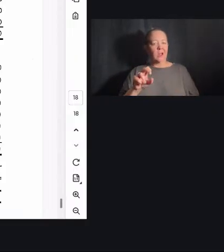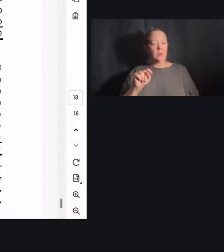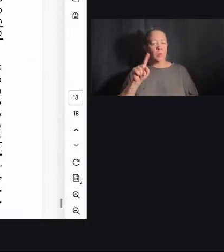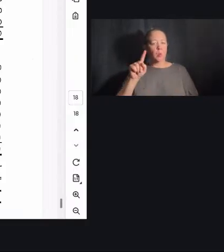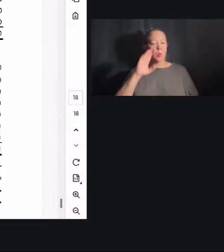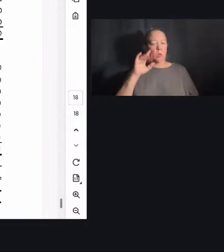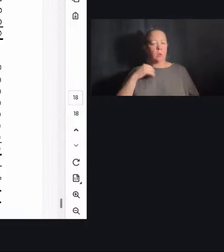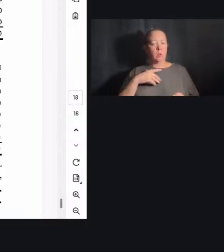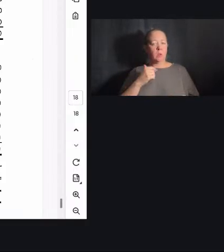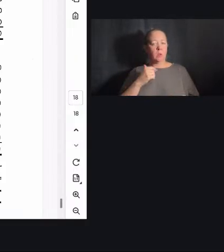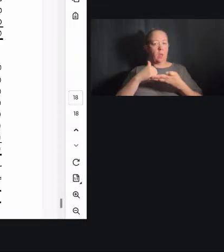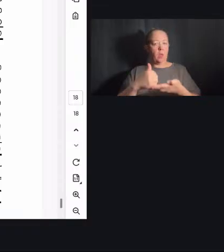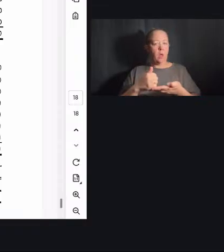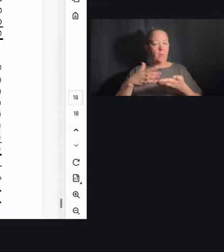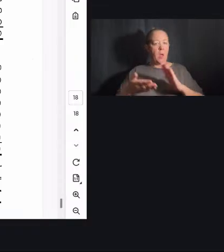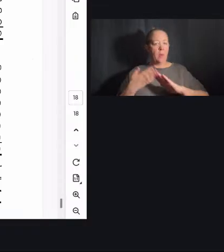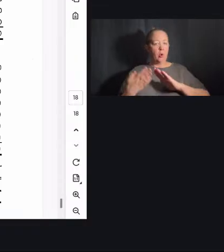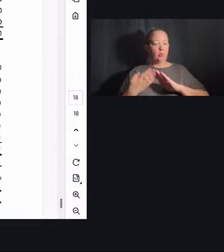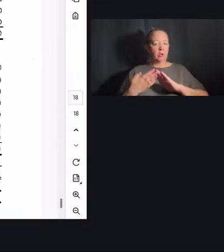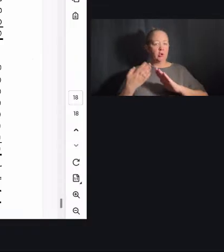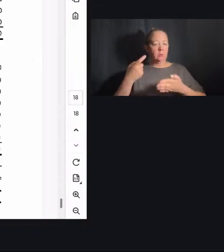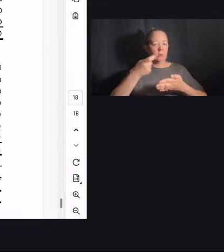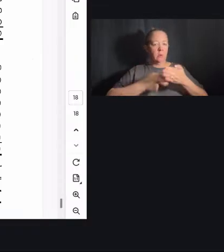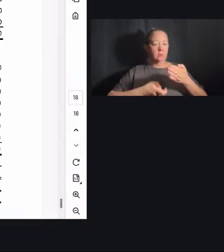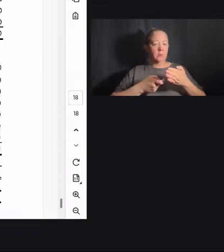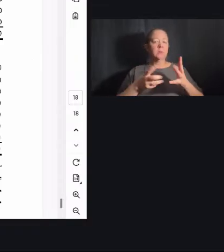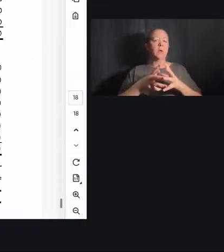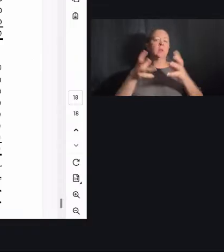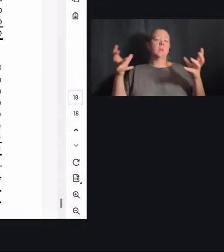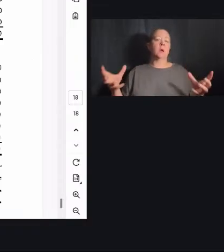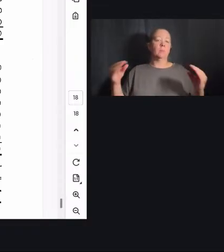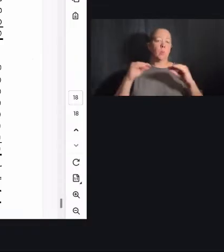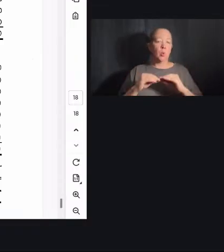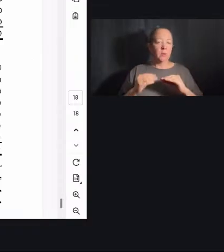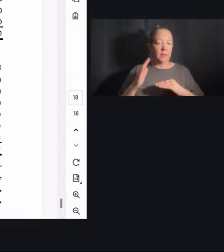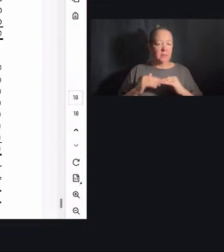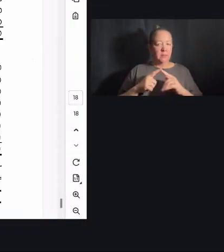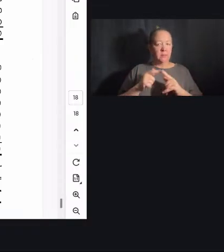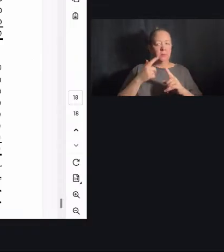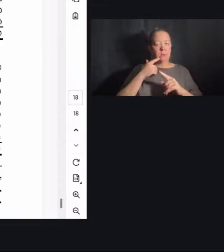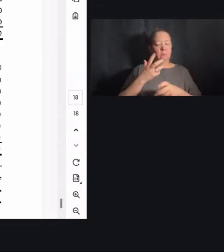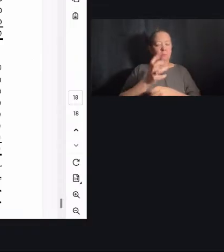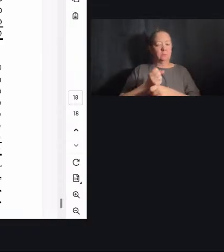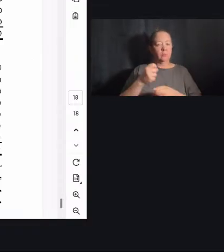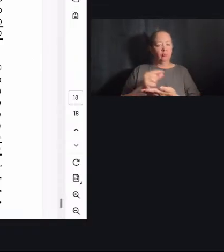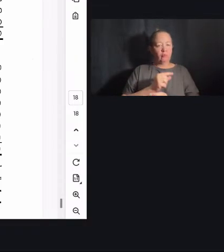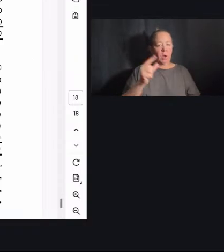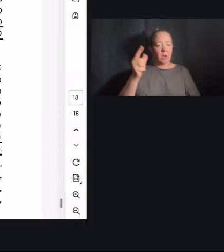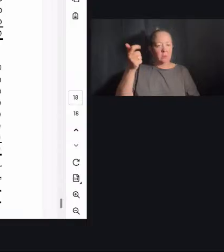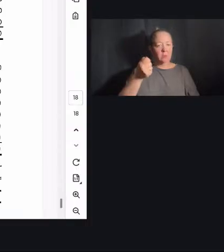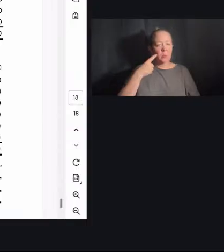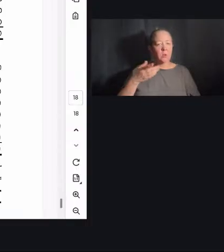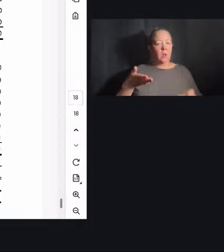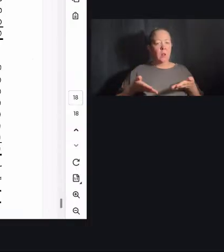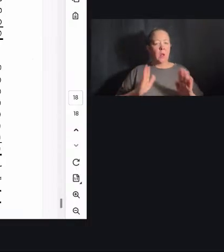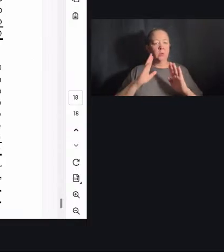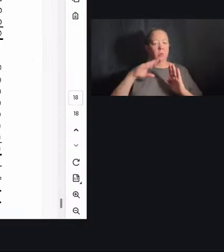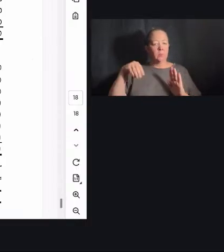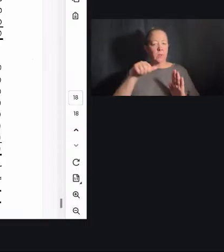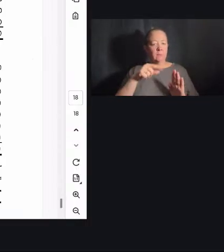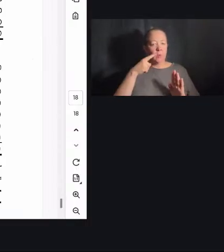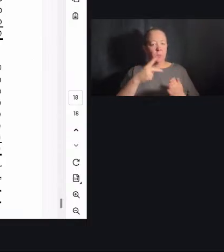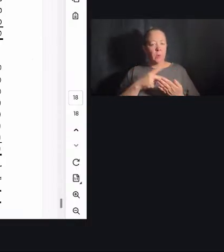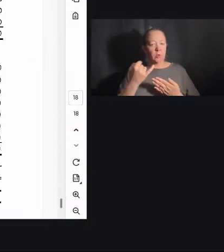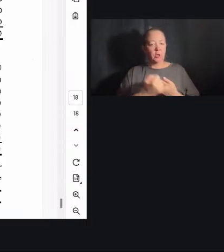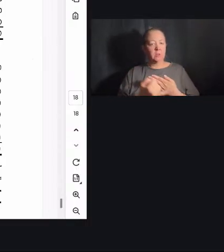costs. It's much easier to get a grant that will allow us to pay for a project that has not